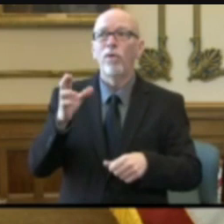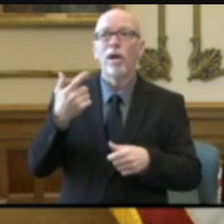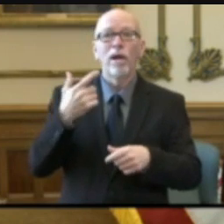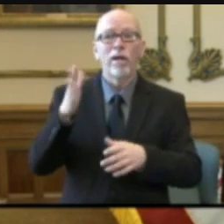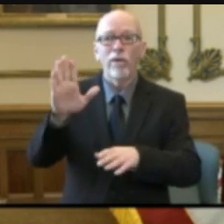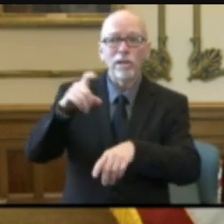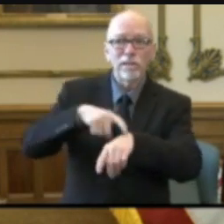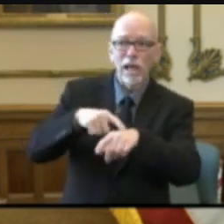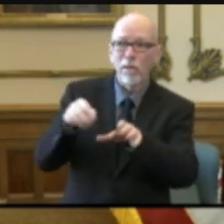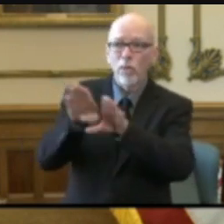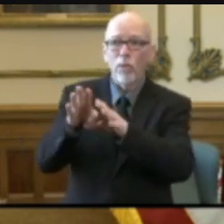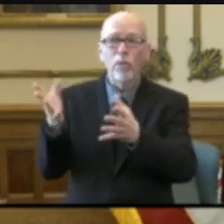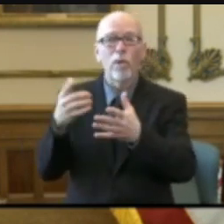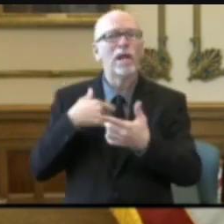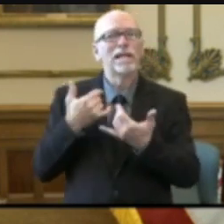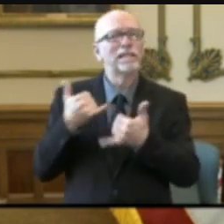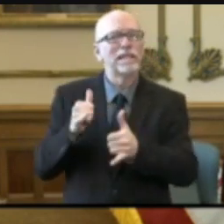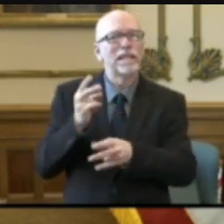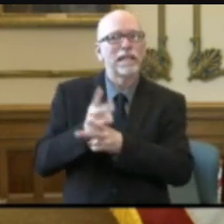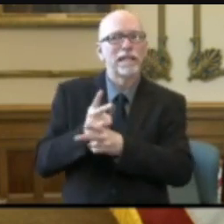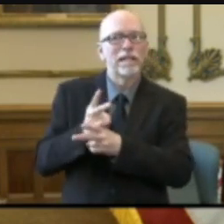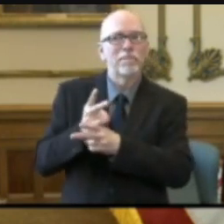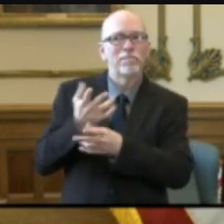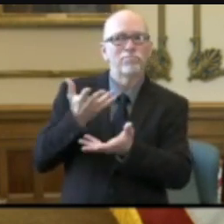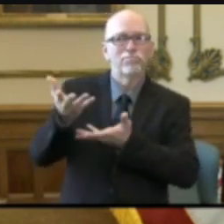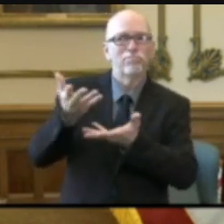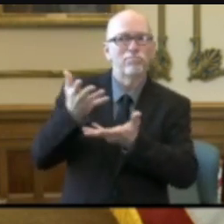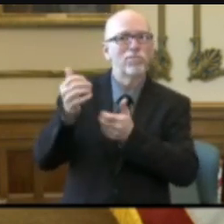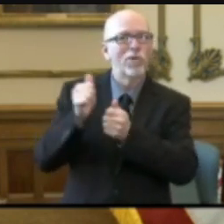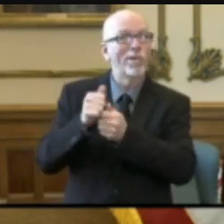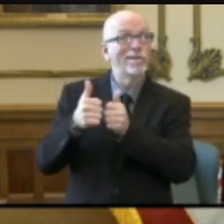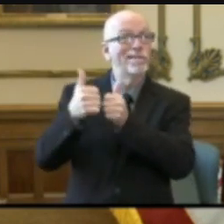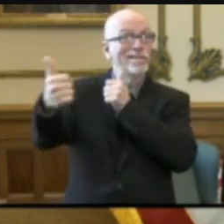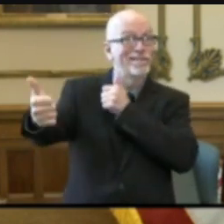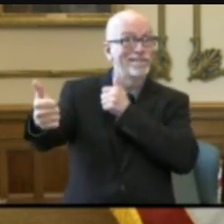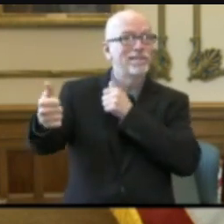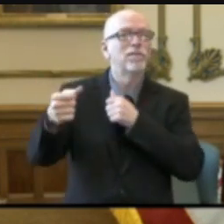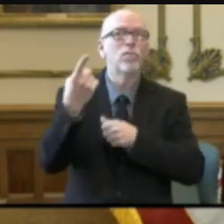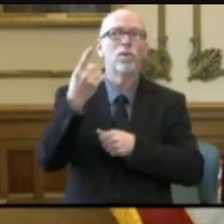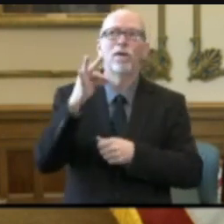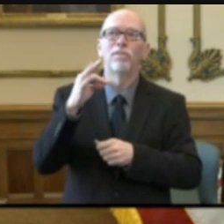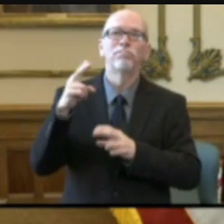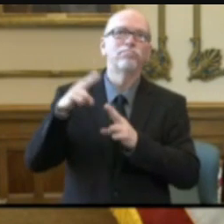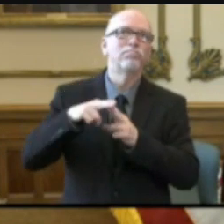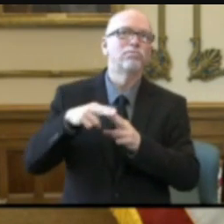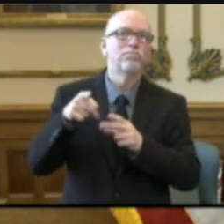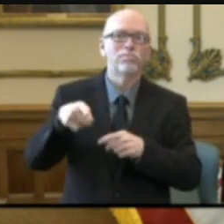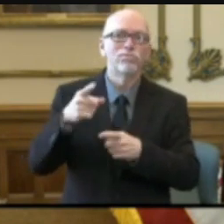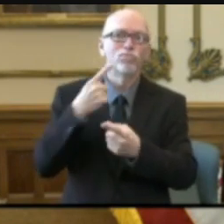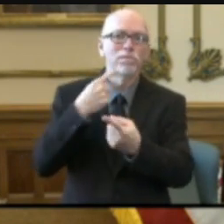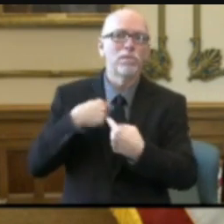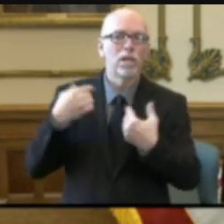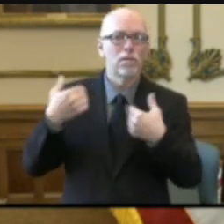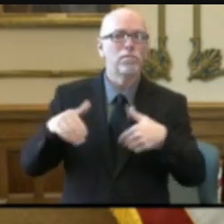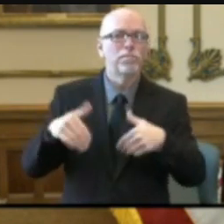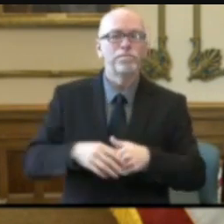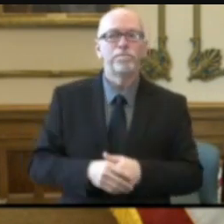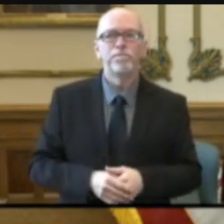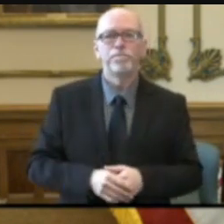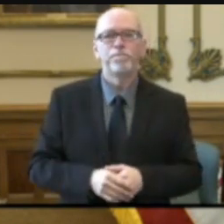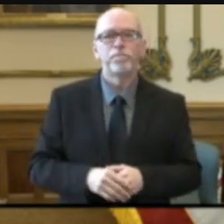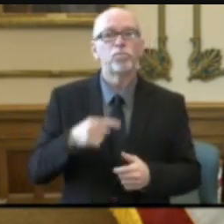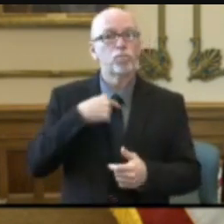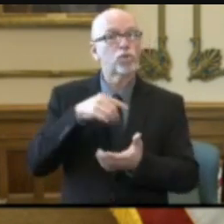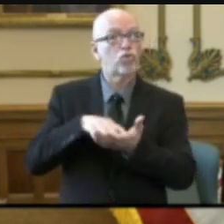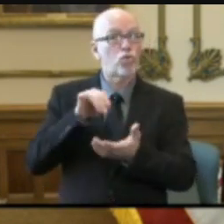office hours while still being able to maintain social distancing has been one of the highlights of this response thus far. We've learned that